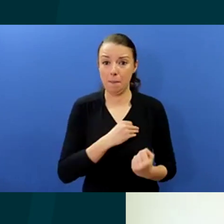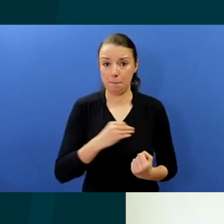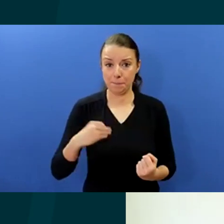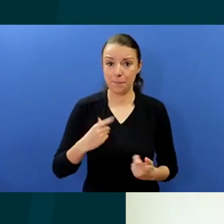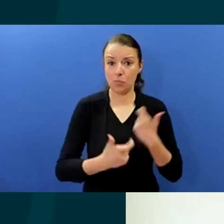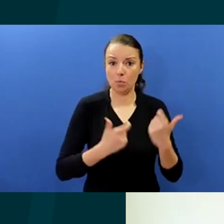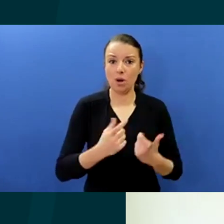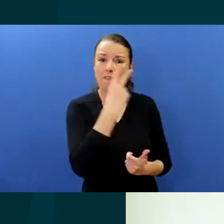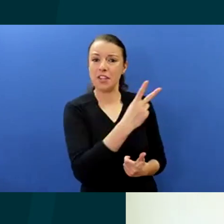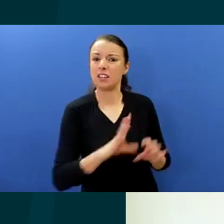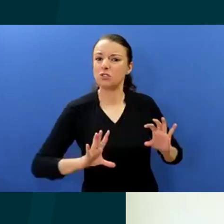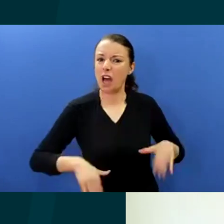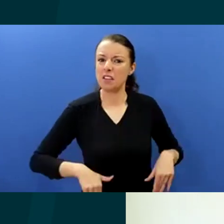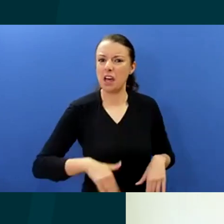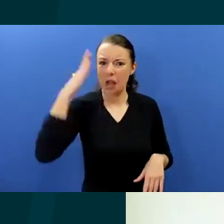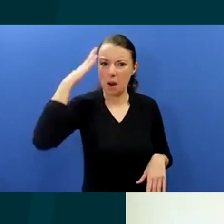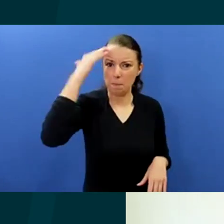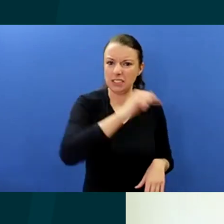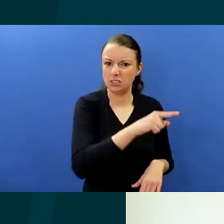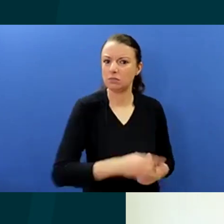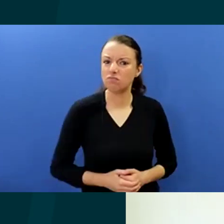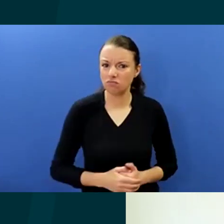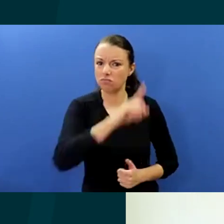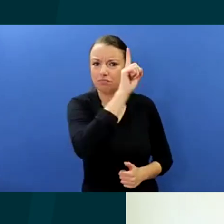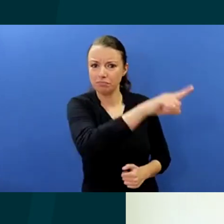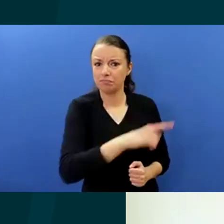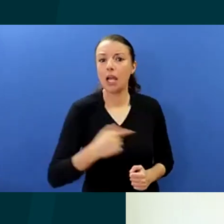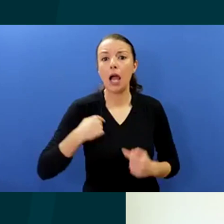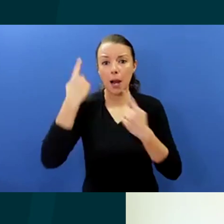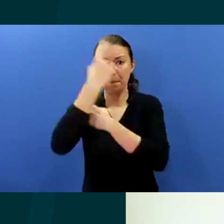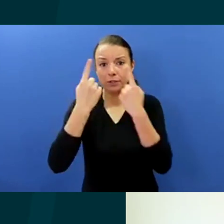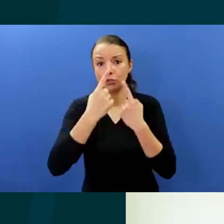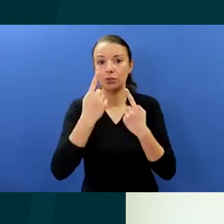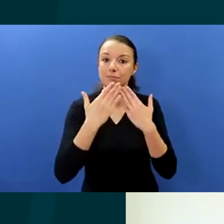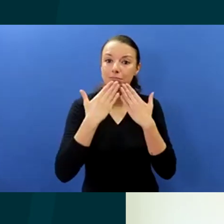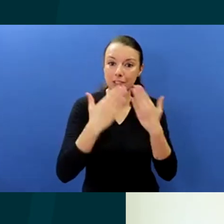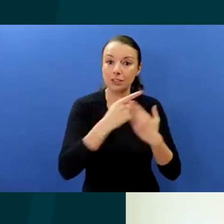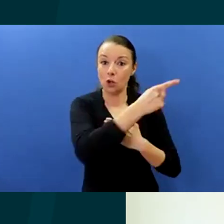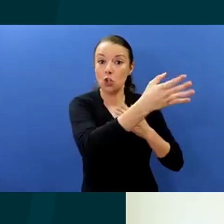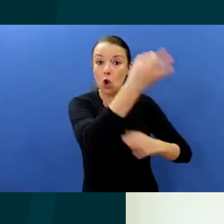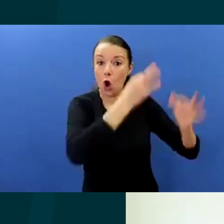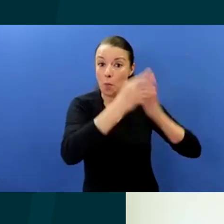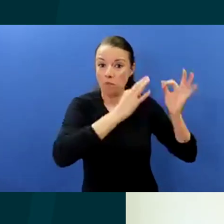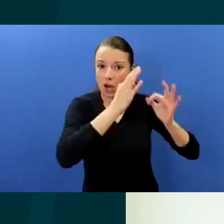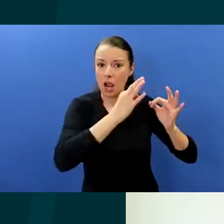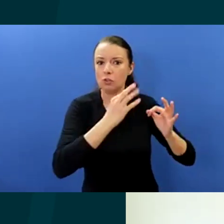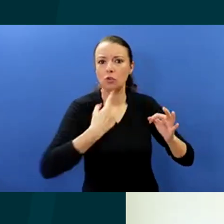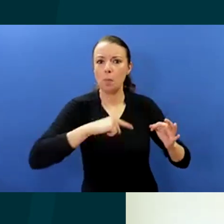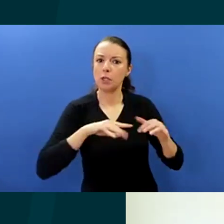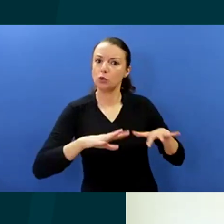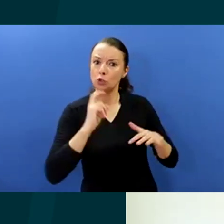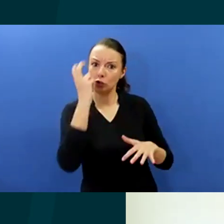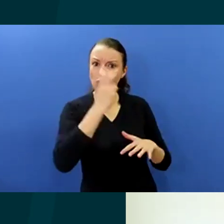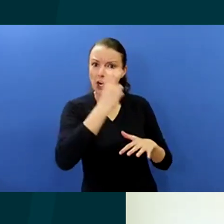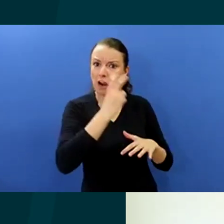Although undoubtedly it is the Swiss who are the world champions in this area, and there is lots of interesting things that we're going to